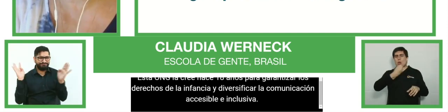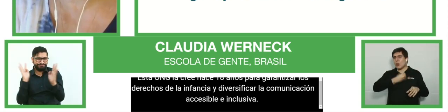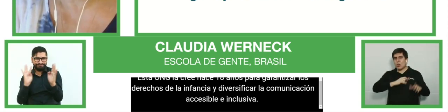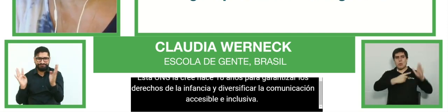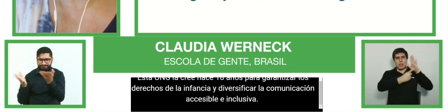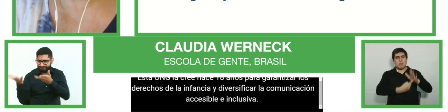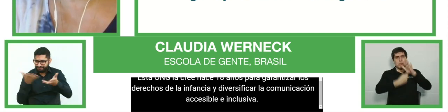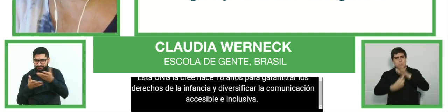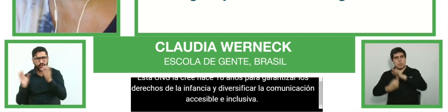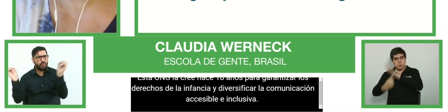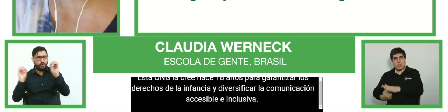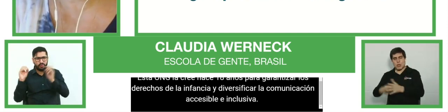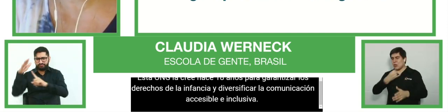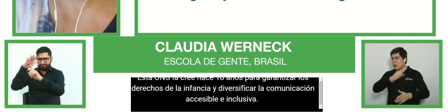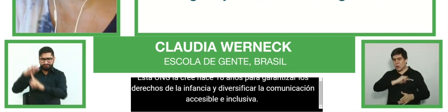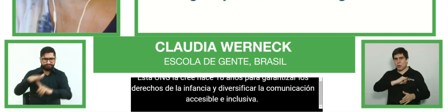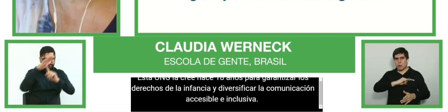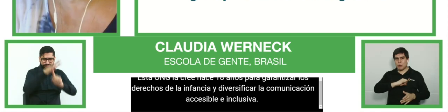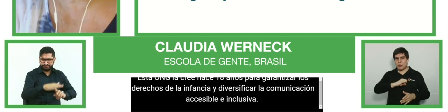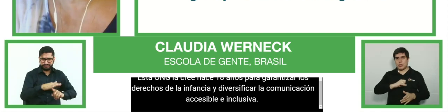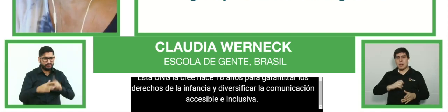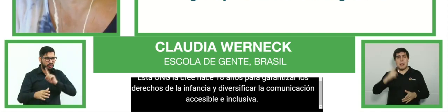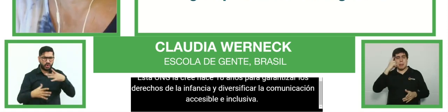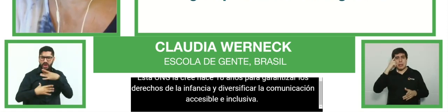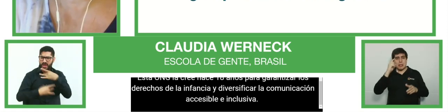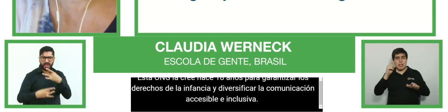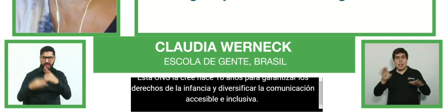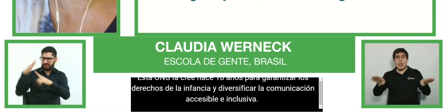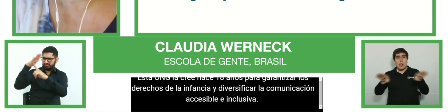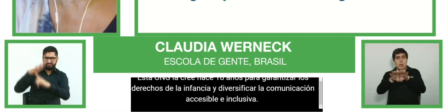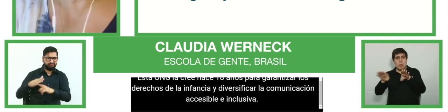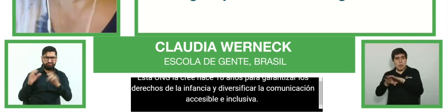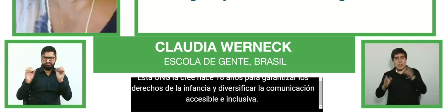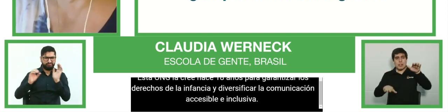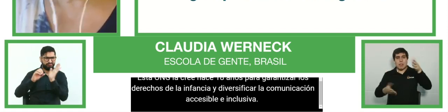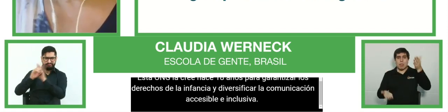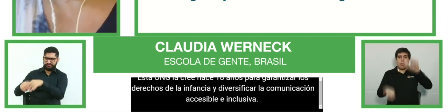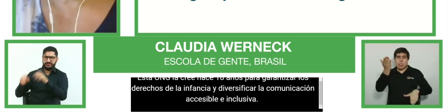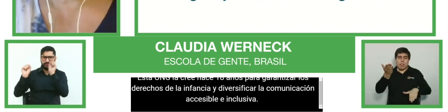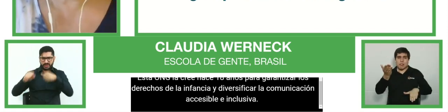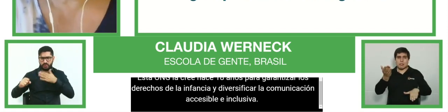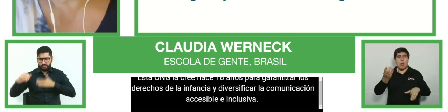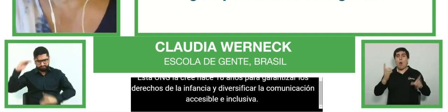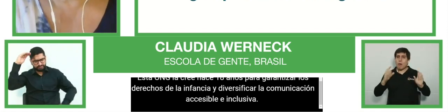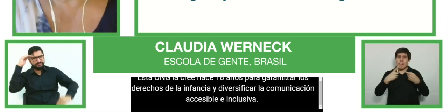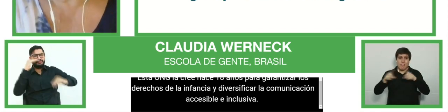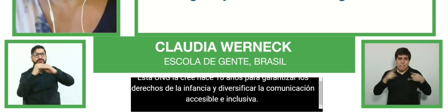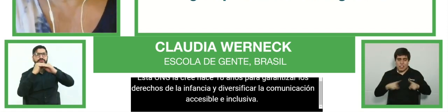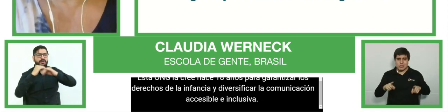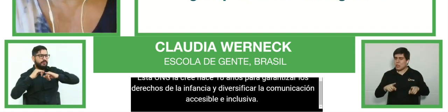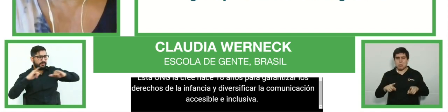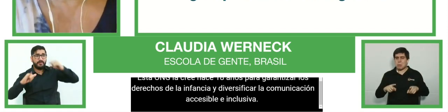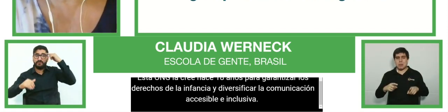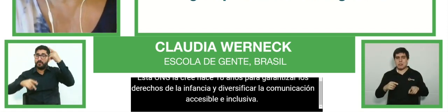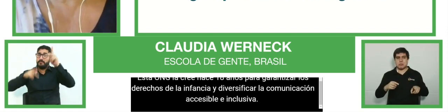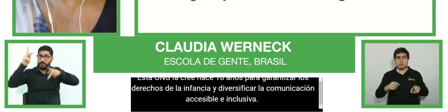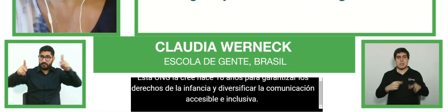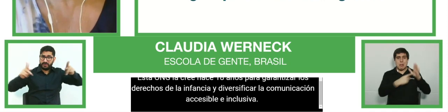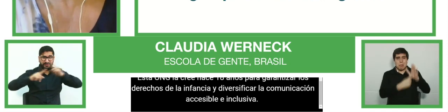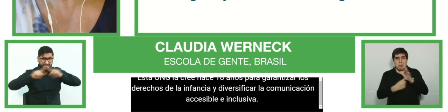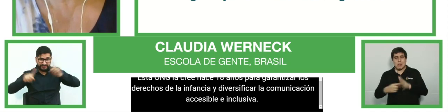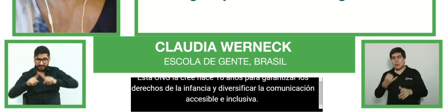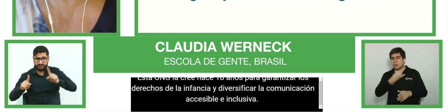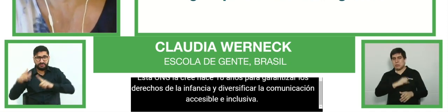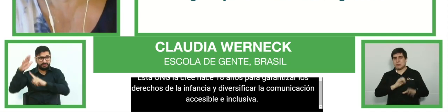on inequalities or differences. And also we are followers of the way where human beings express their